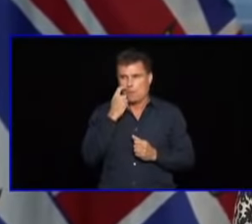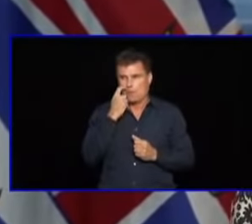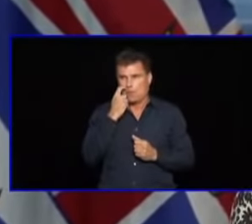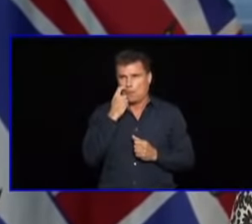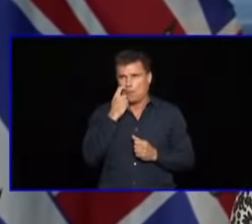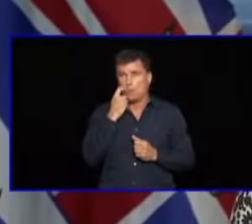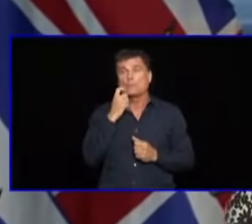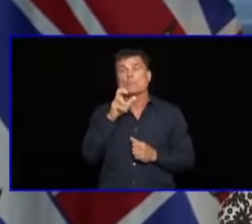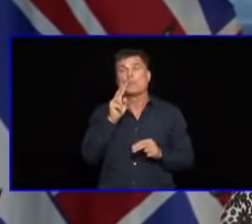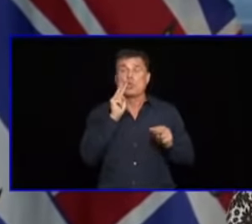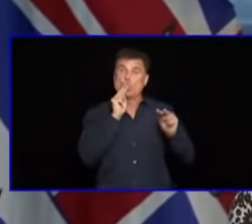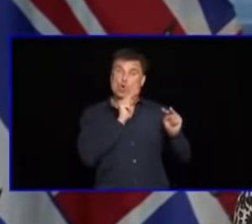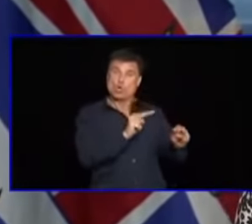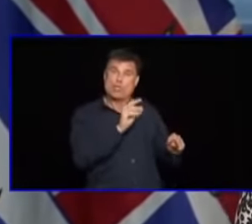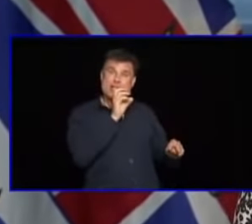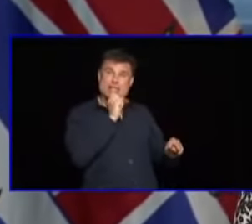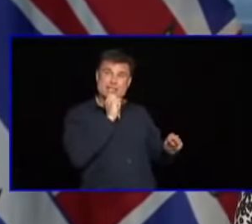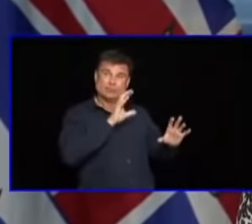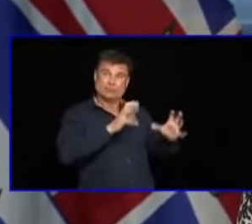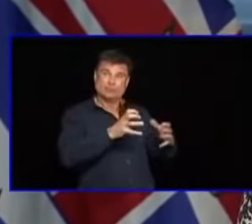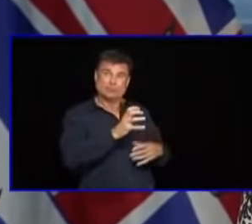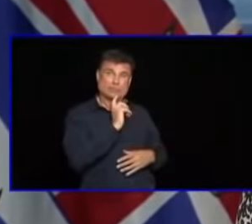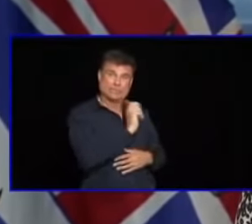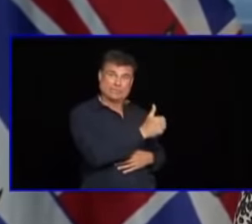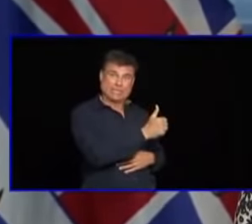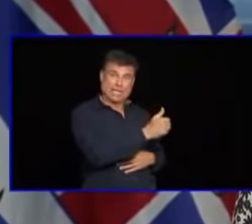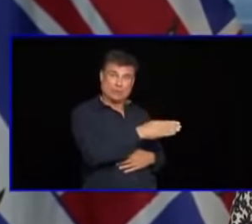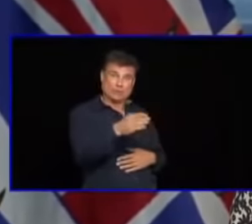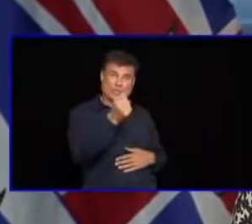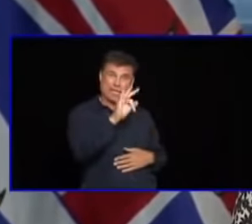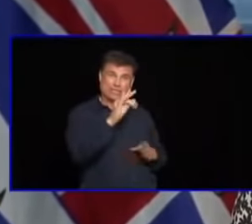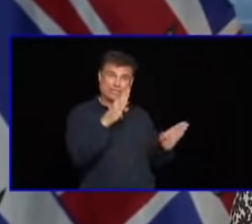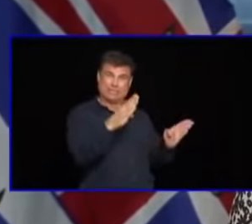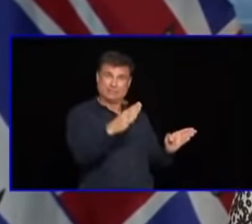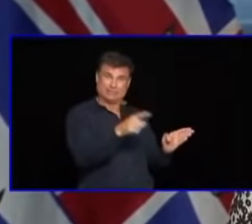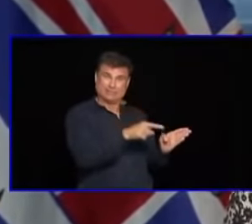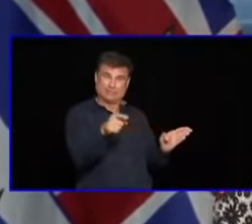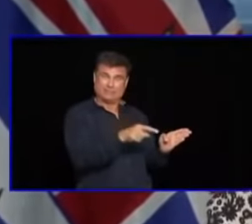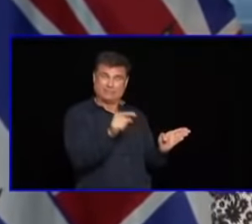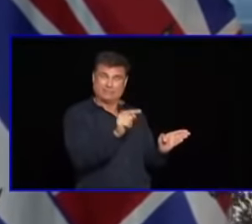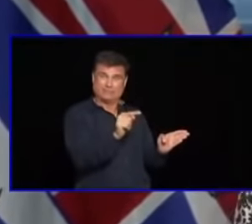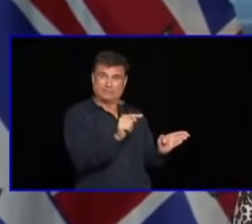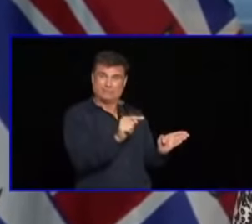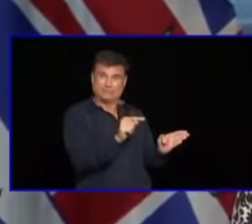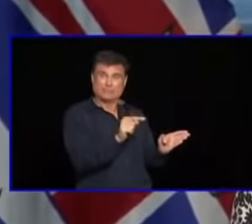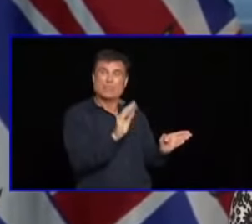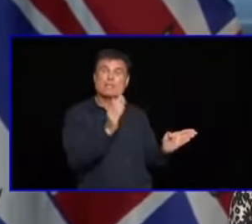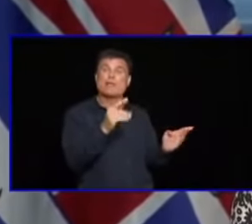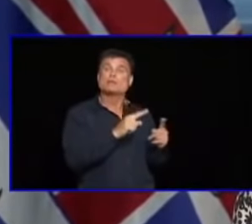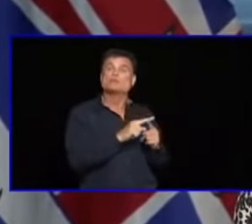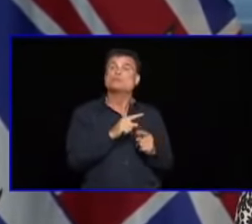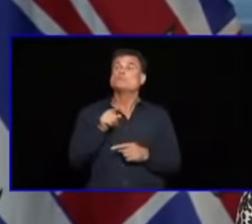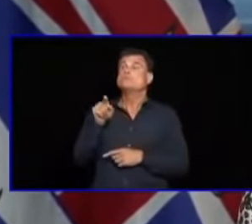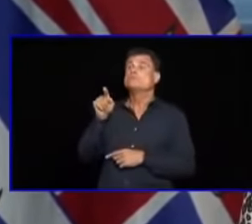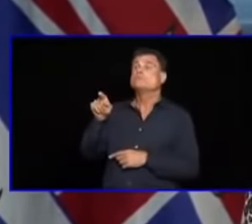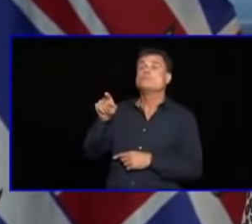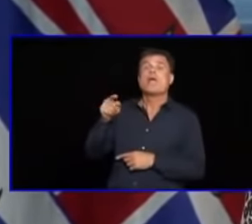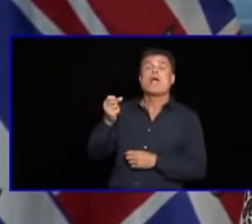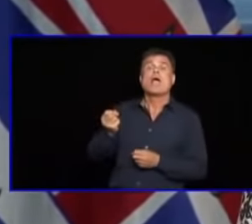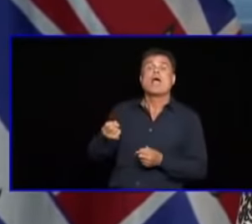still much less than the proportion of our population that's made up by that age group. So we're still seeing young